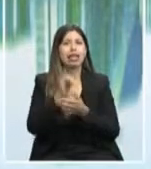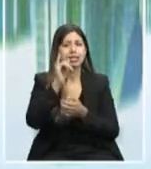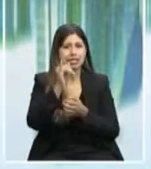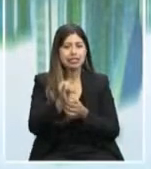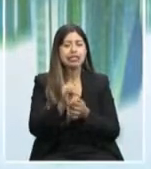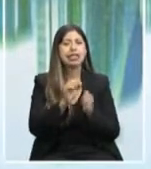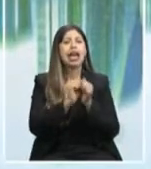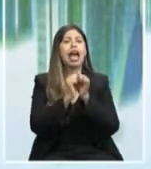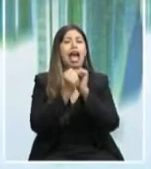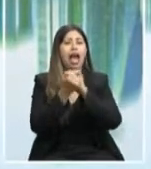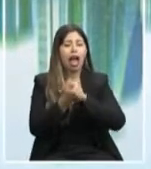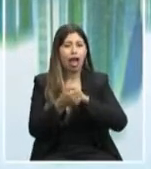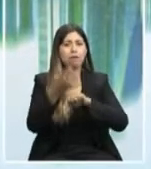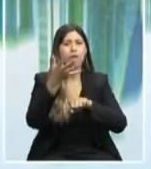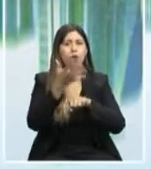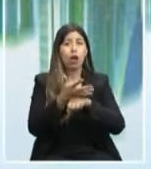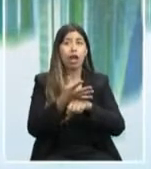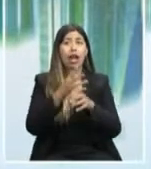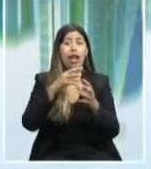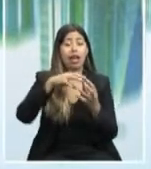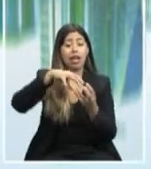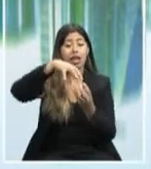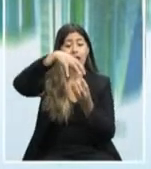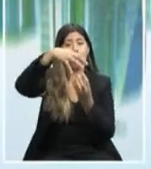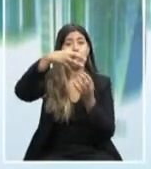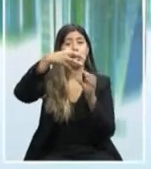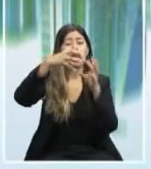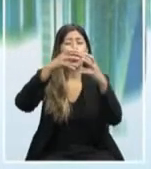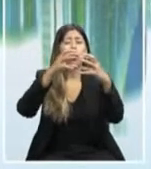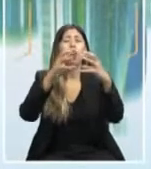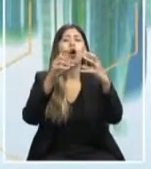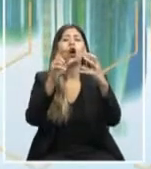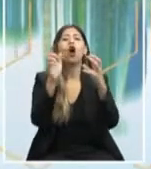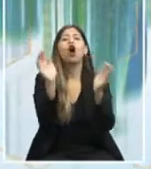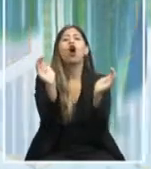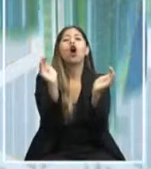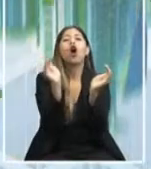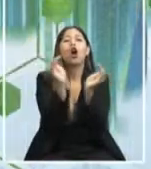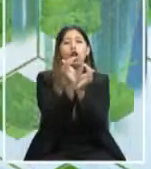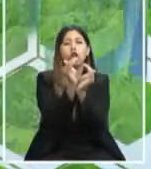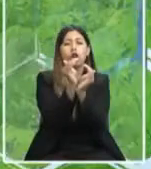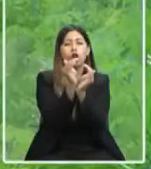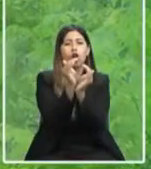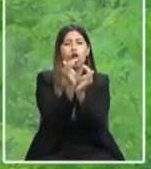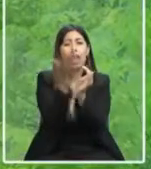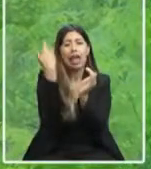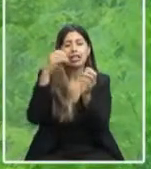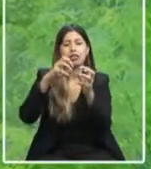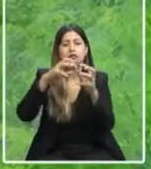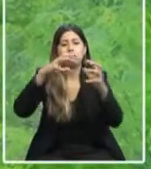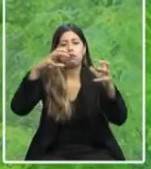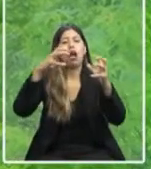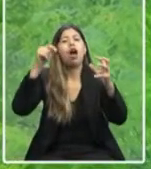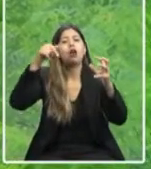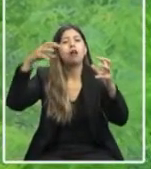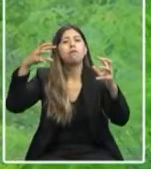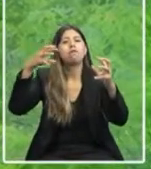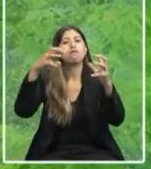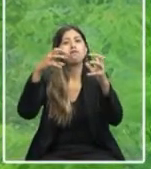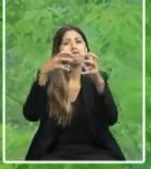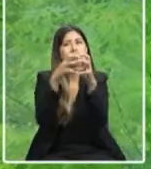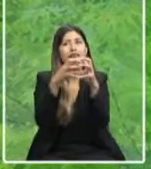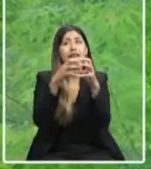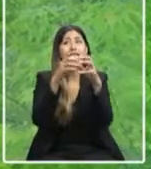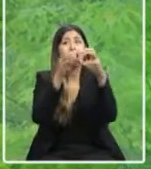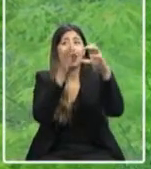of the femur became shorter, and this region became, like the superior curvature of the neck became much deeper,